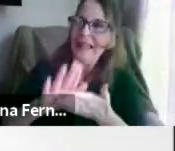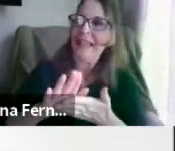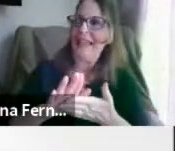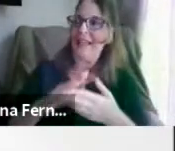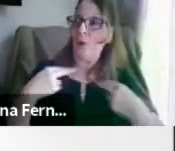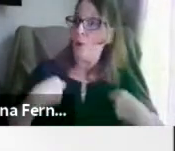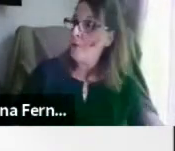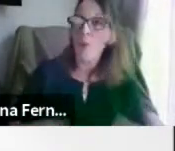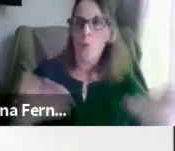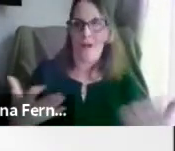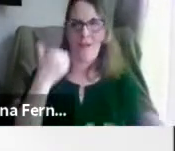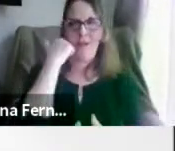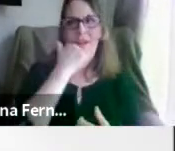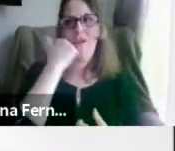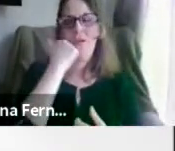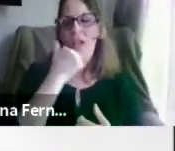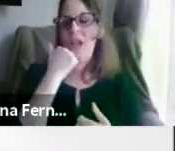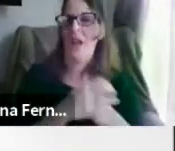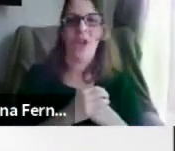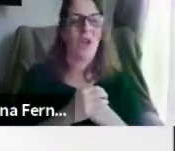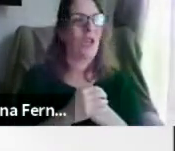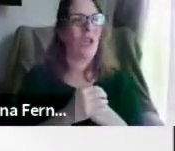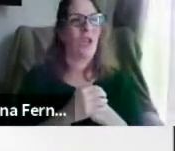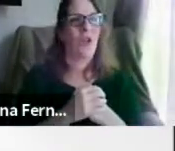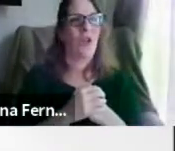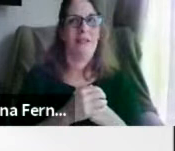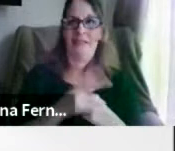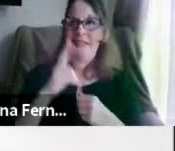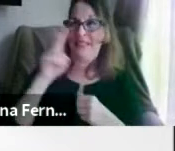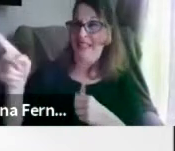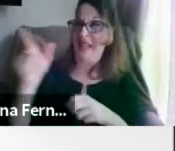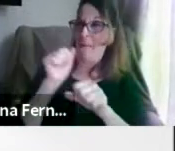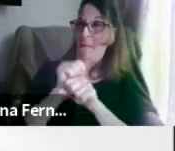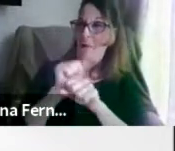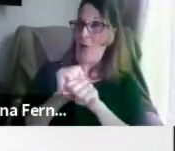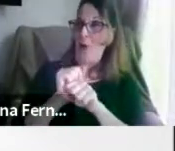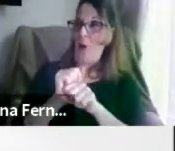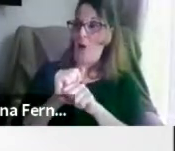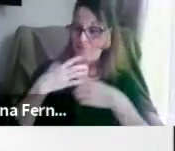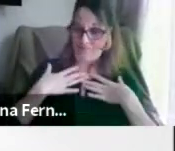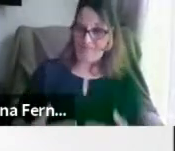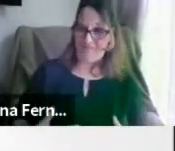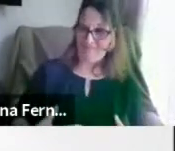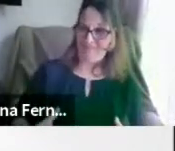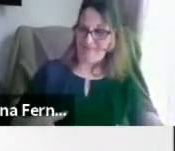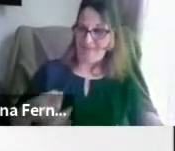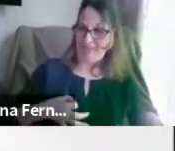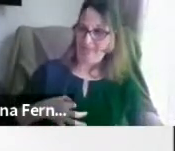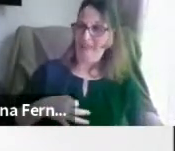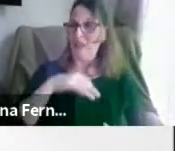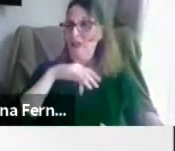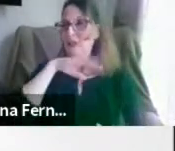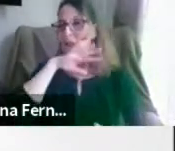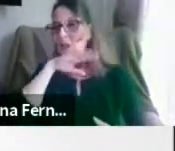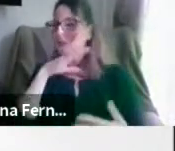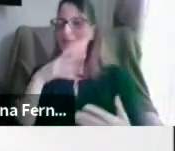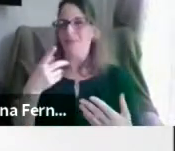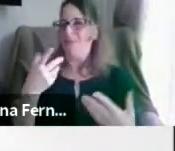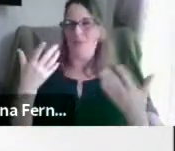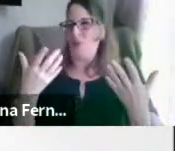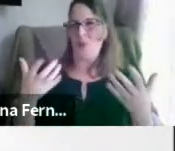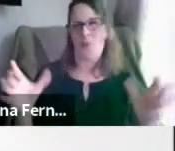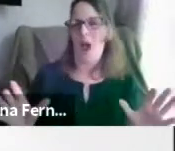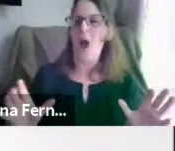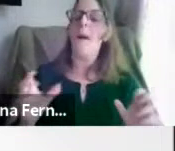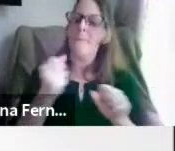daily. Nobody wants to see a dirty employee come out from the back of the house out to the front of the house. Make sure